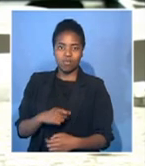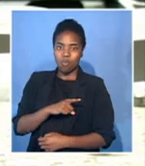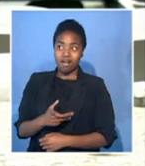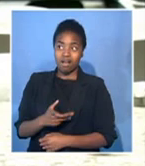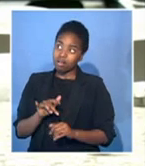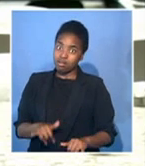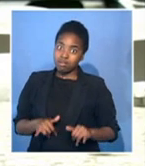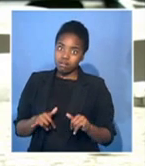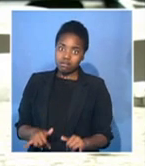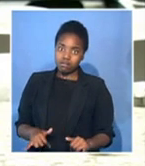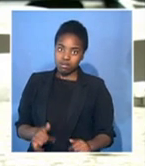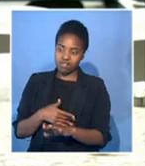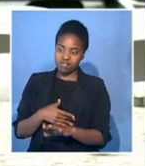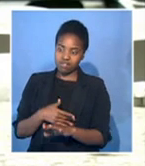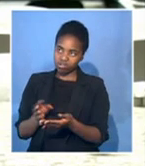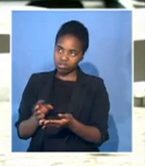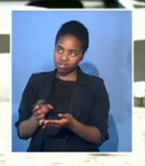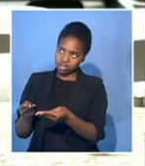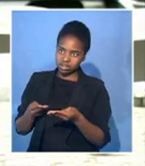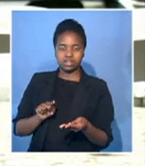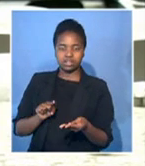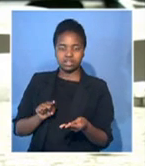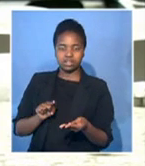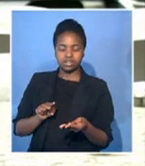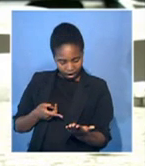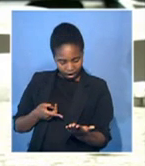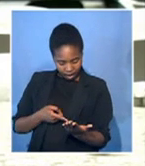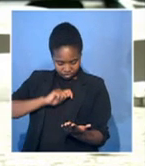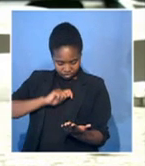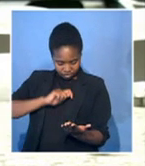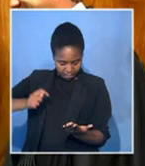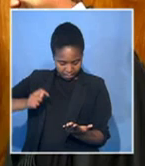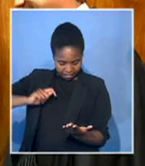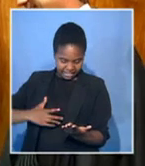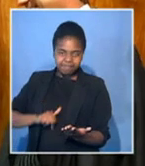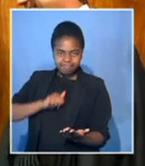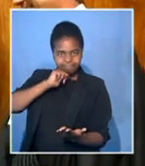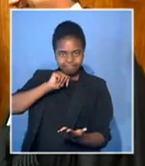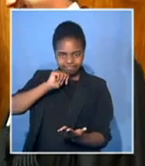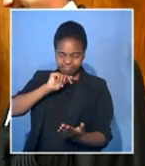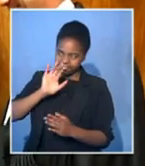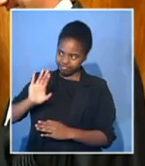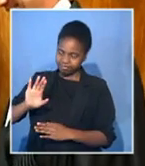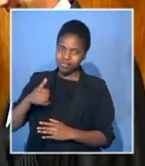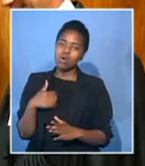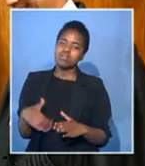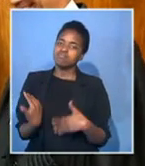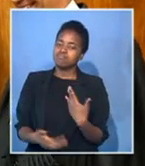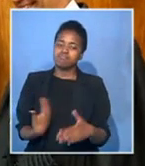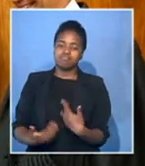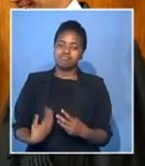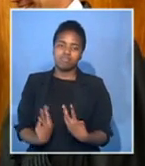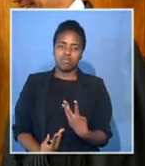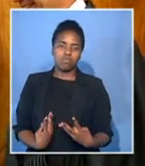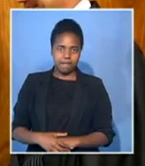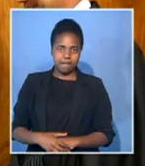to